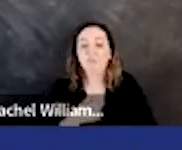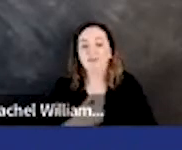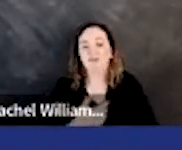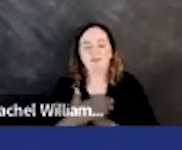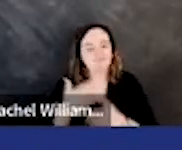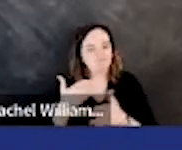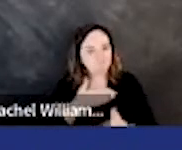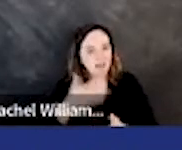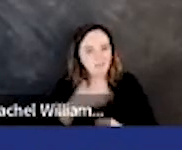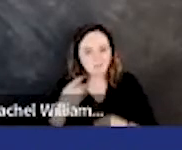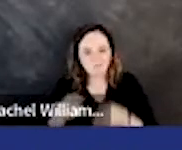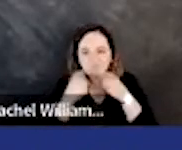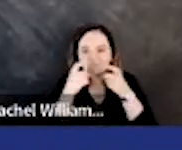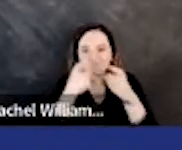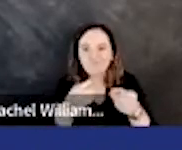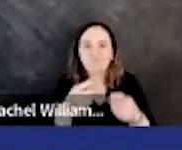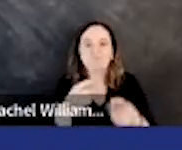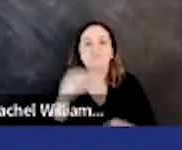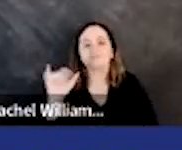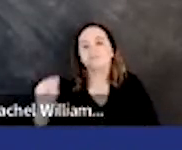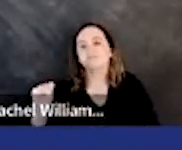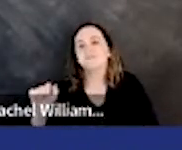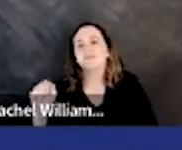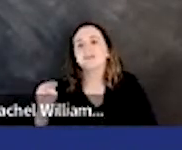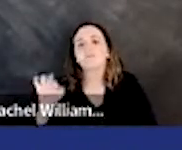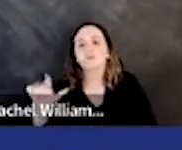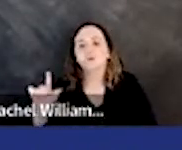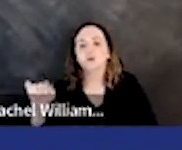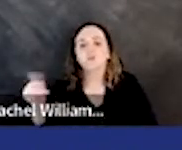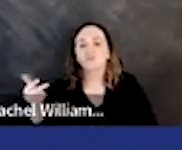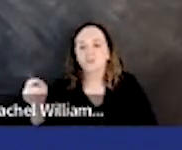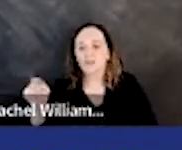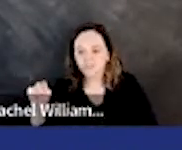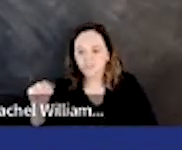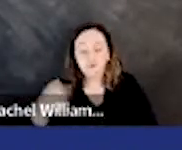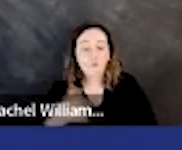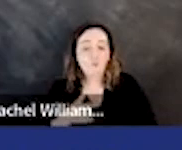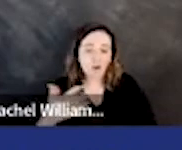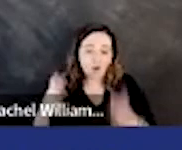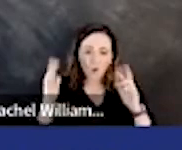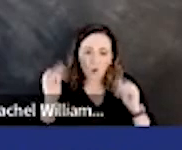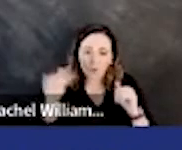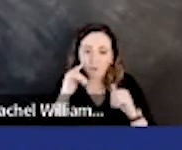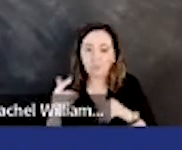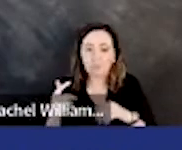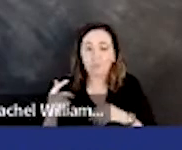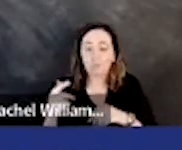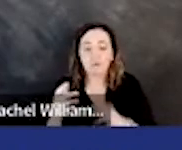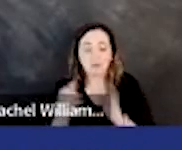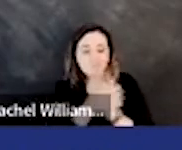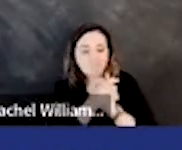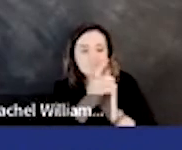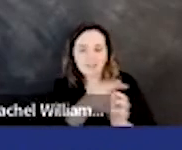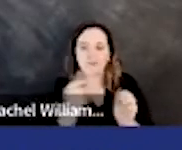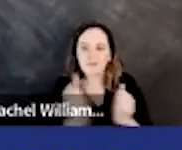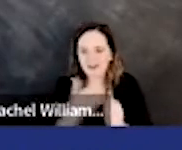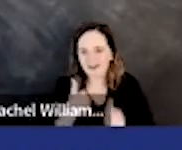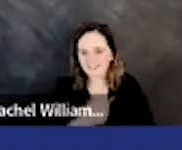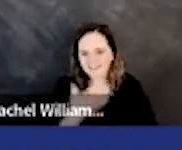Scholar from CE Jordan High, Samuel Johnson. We hope you'll join all of us on the Morehead Cane staff in congratulating